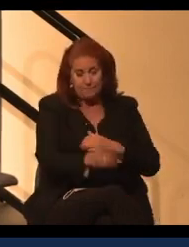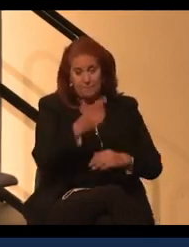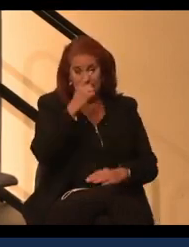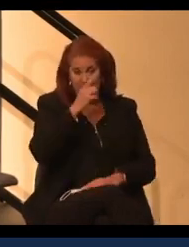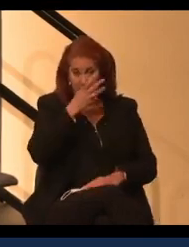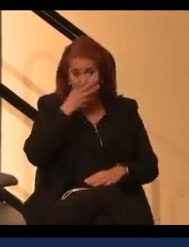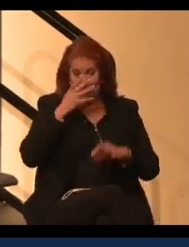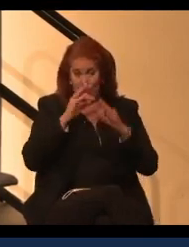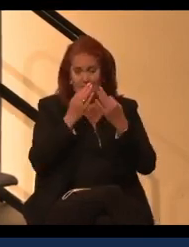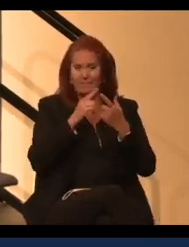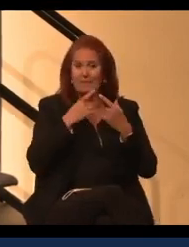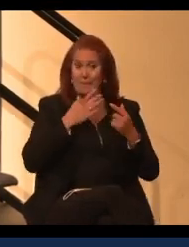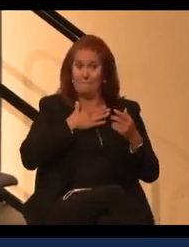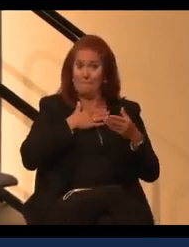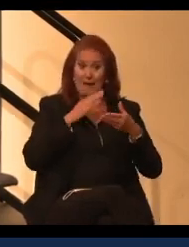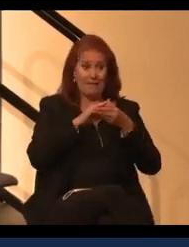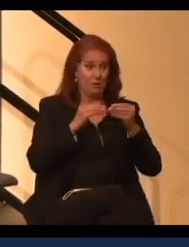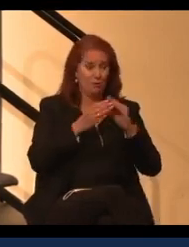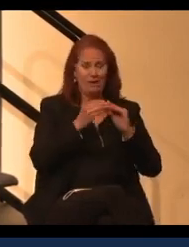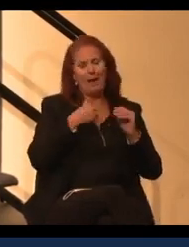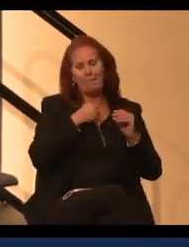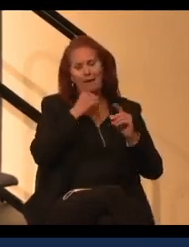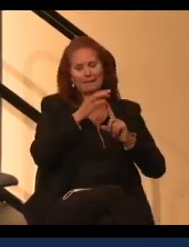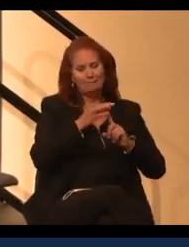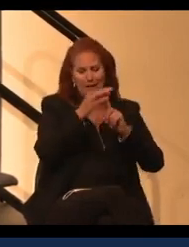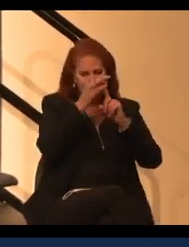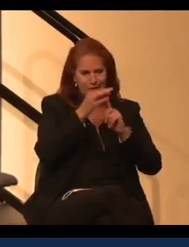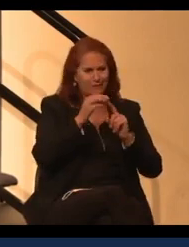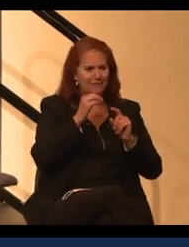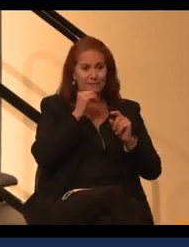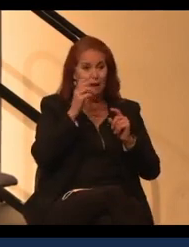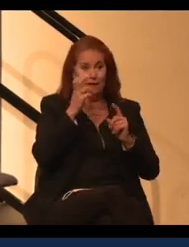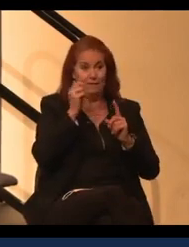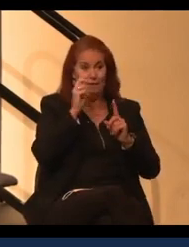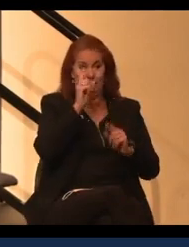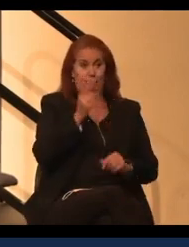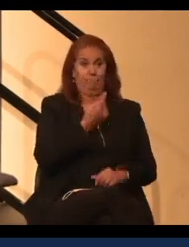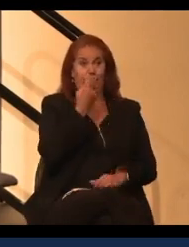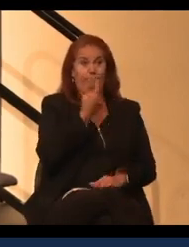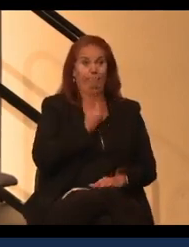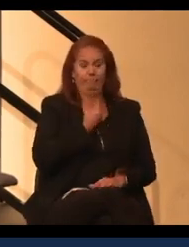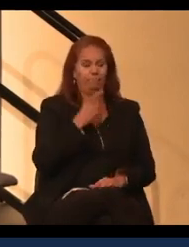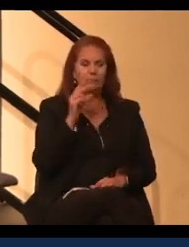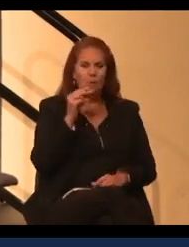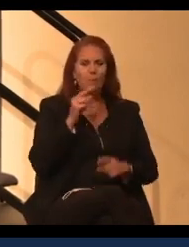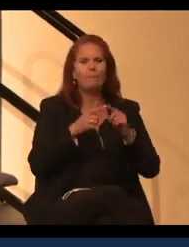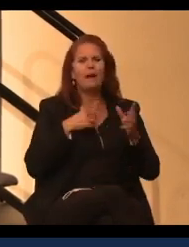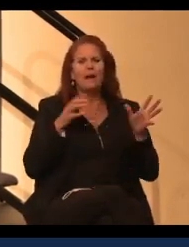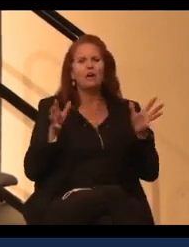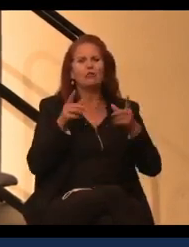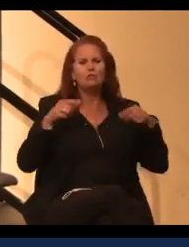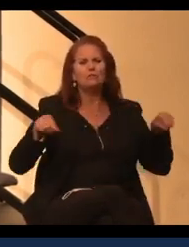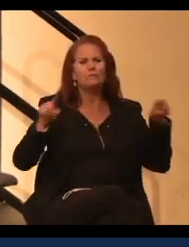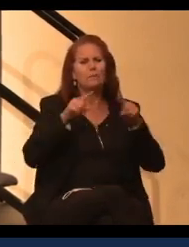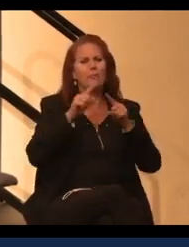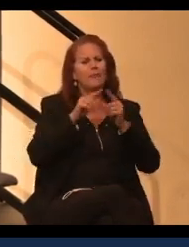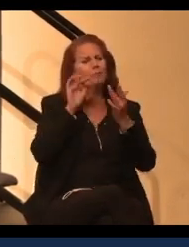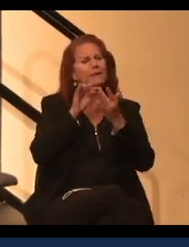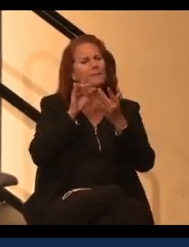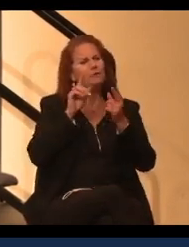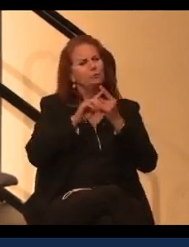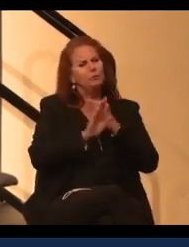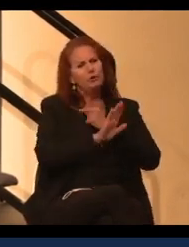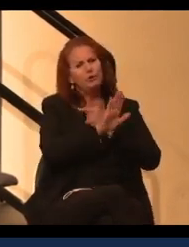I will say that my story is not special. It's not even unique. But as an example, I encourage each of you also to tap into your